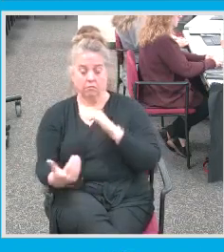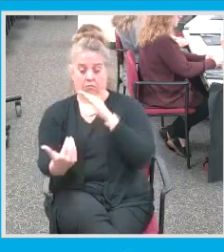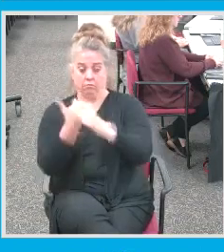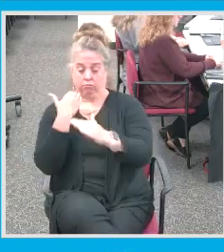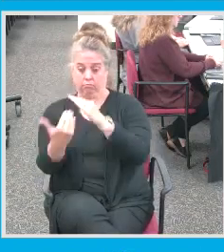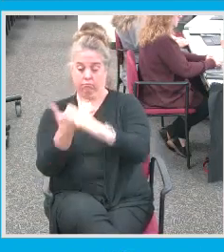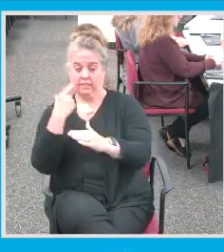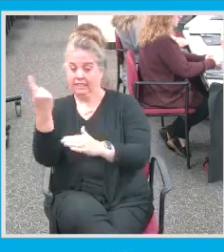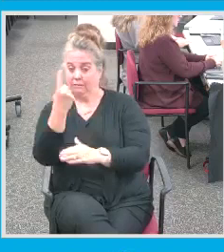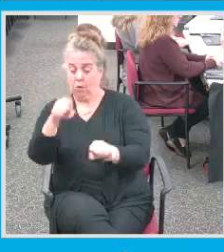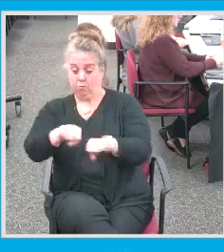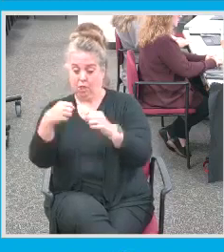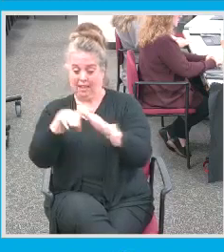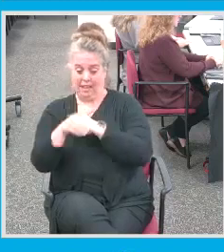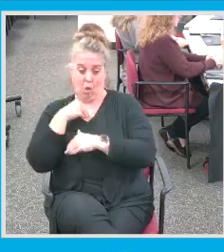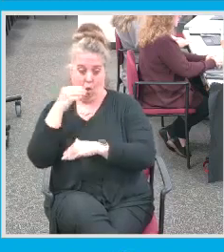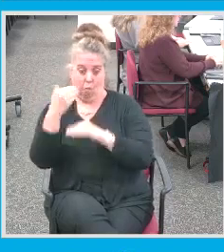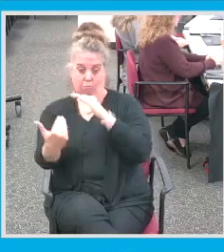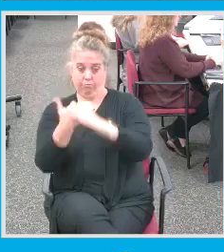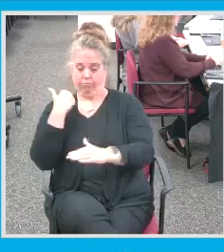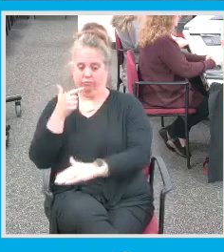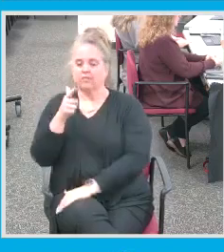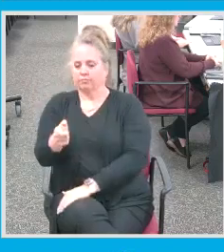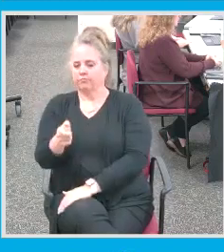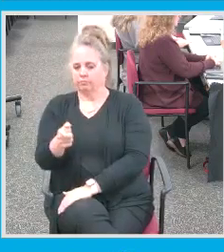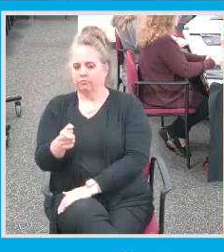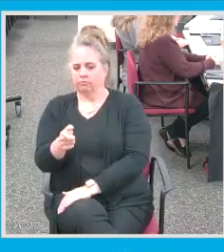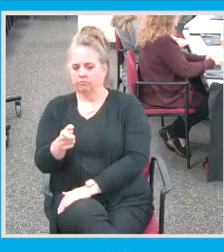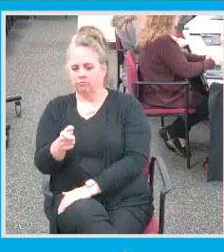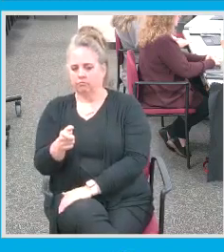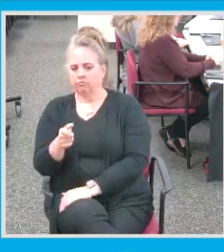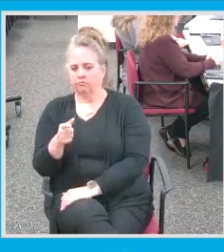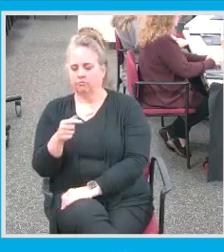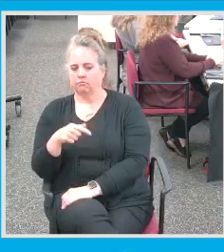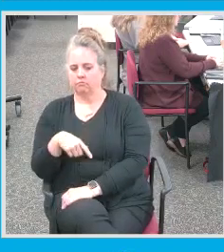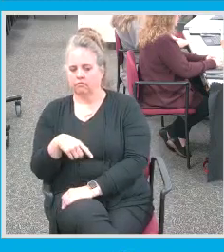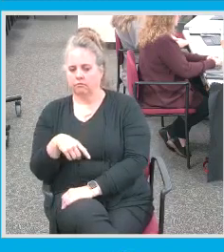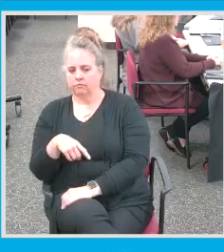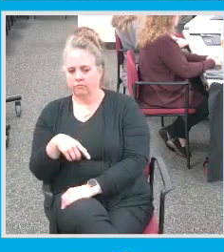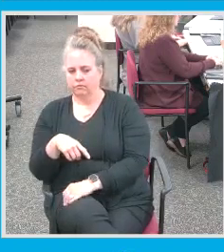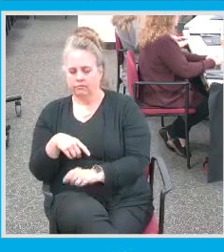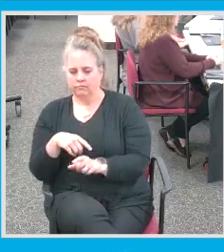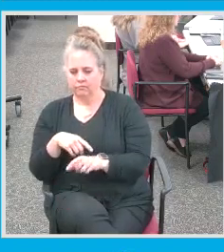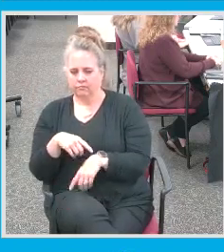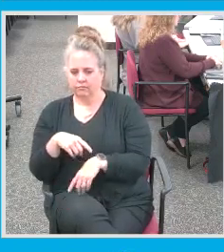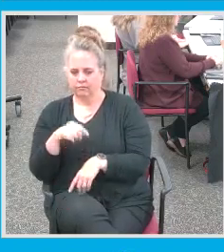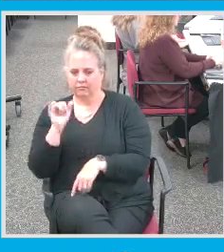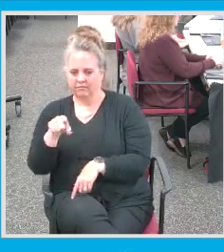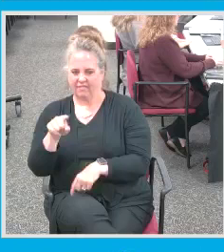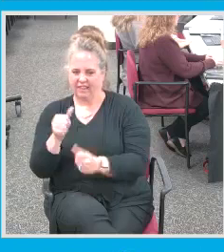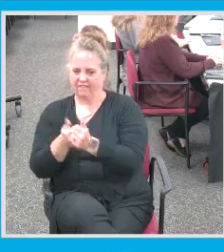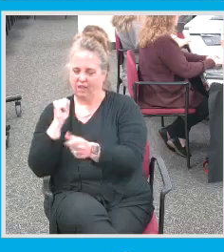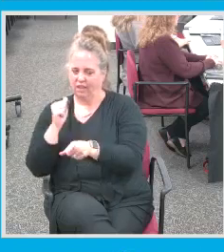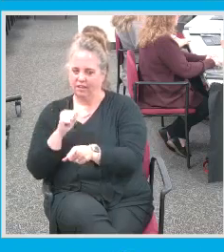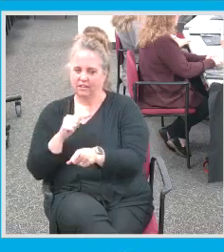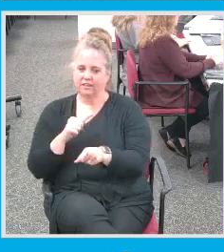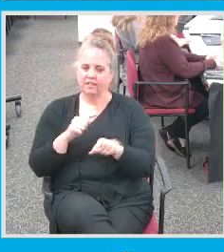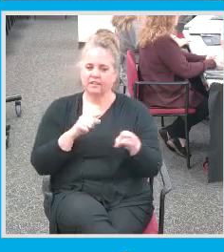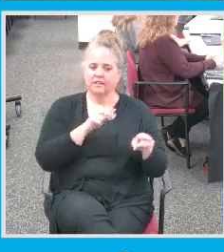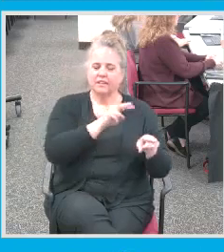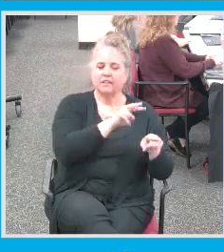down the criminal element for a while. So there is a real deterrent. And I look forward to talking to you in the future, but I just think